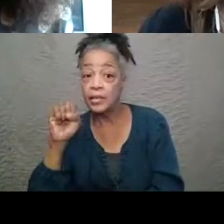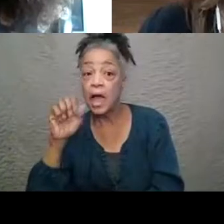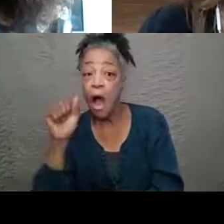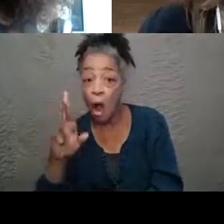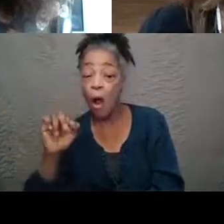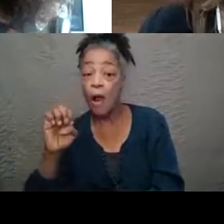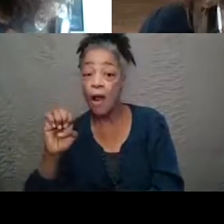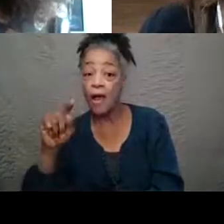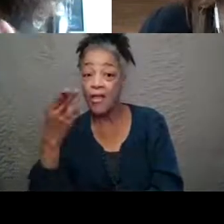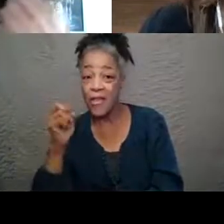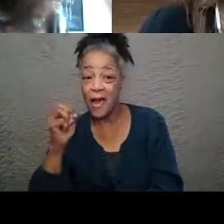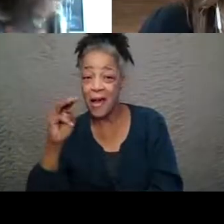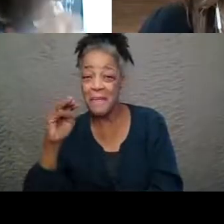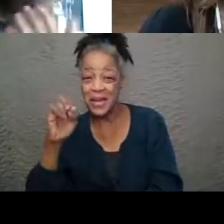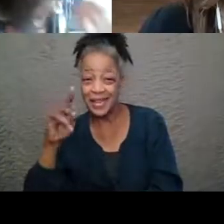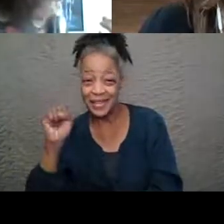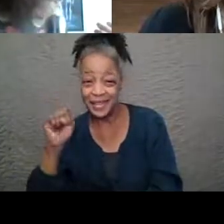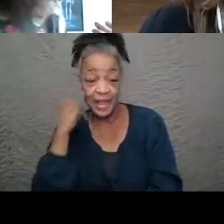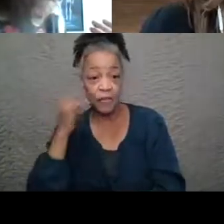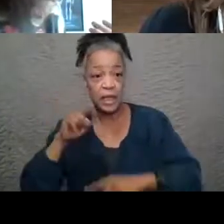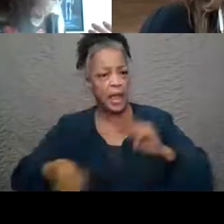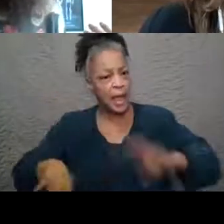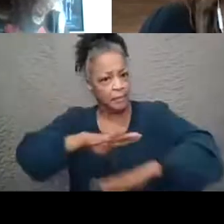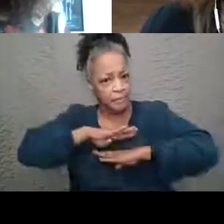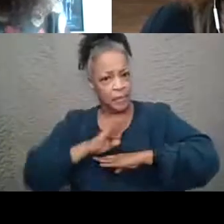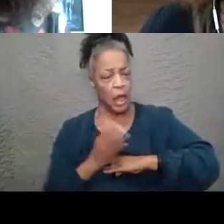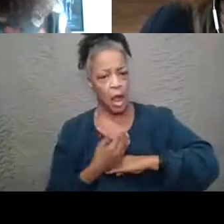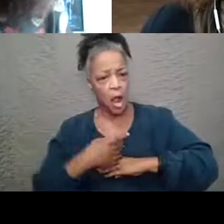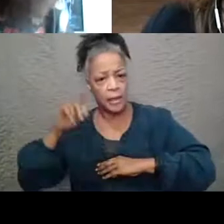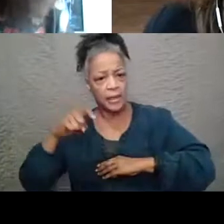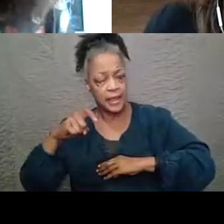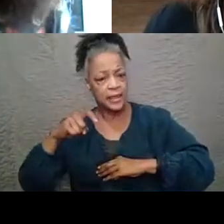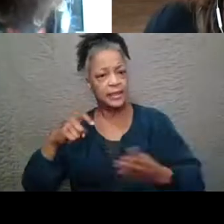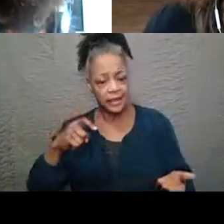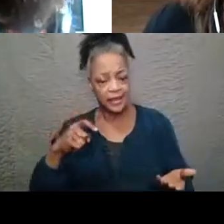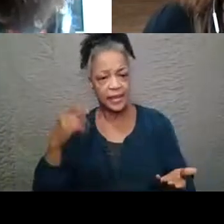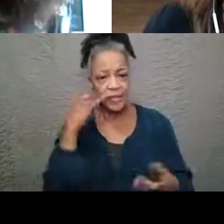needs met in our spaces, then,